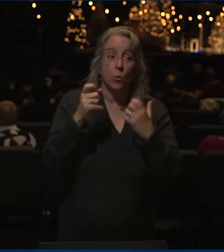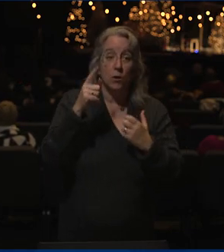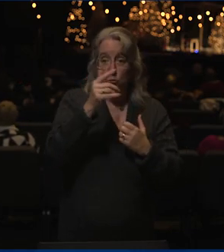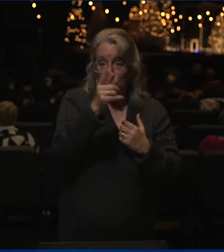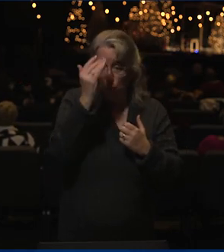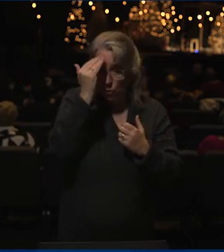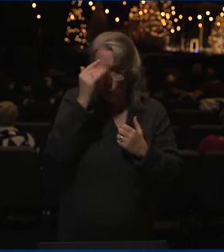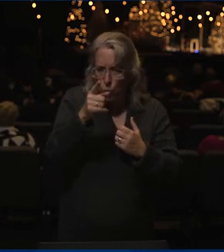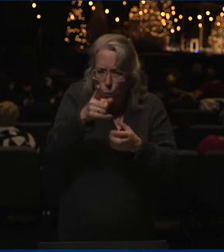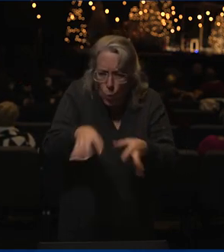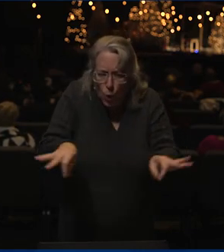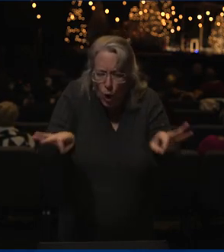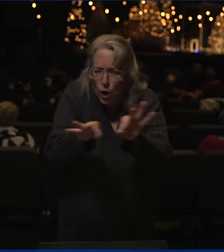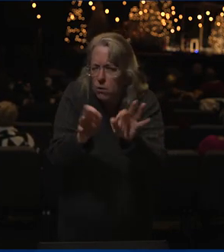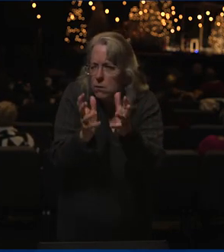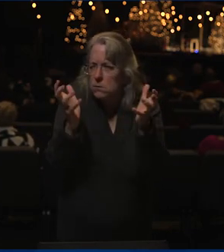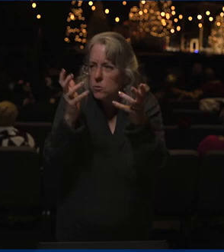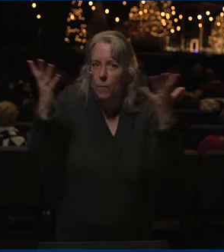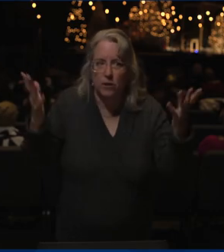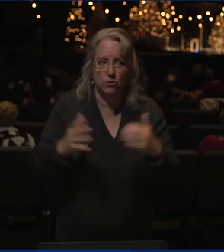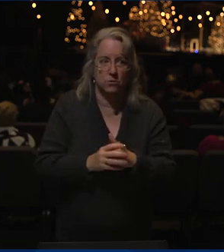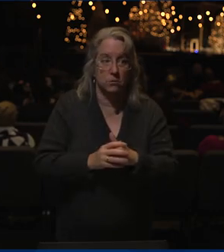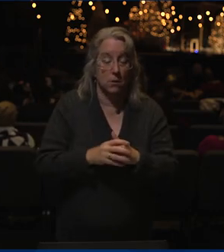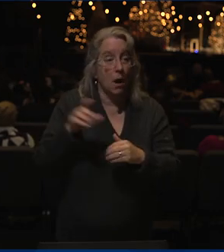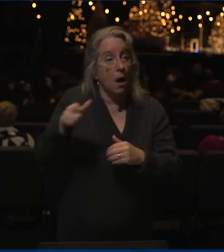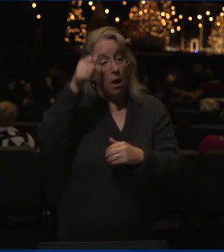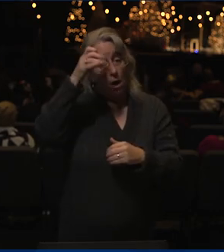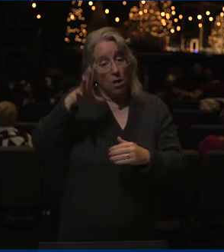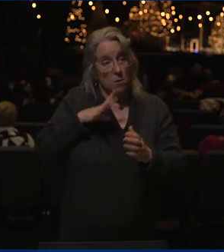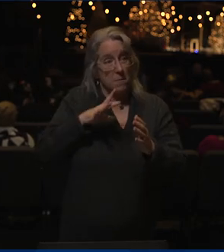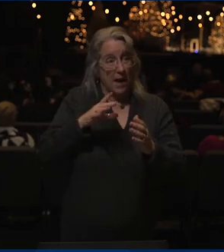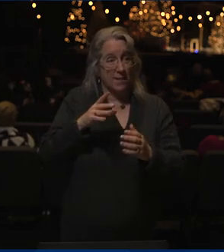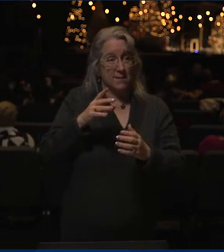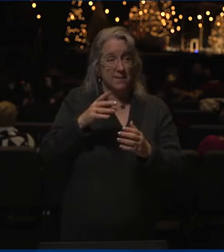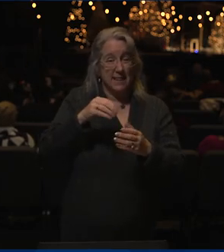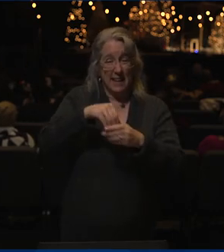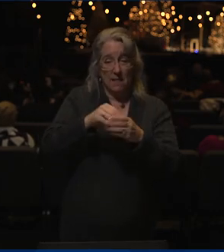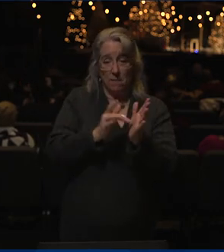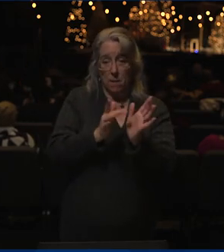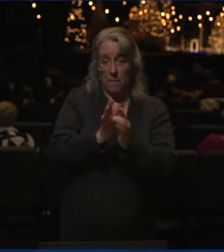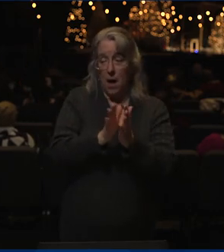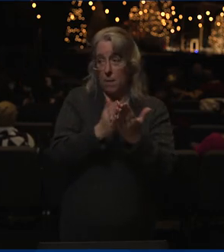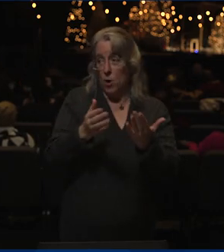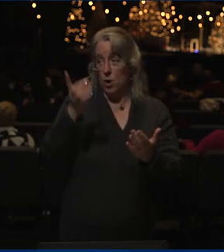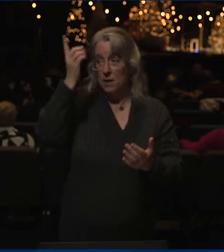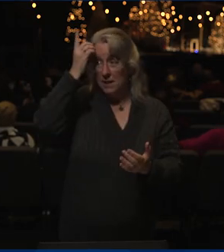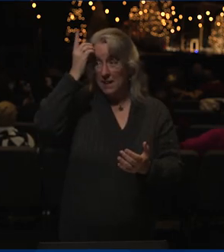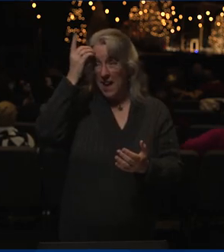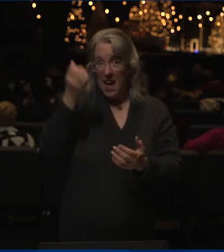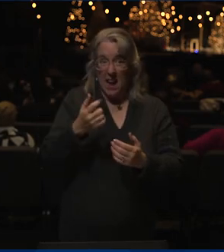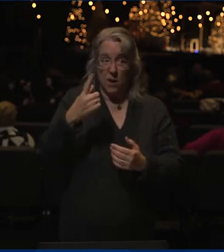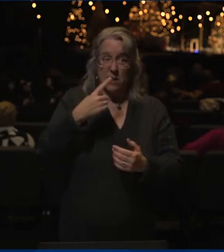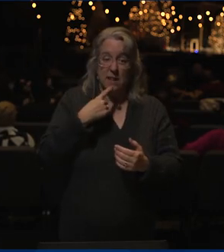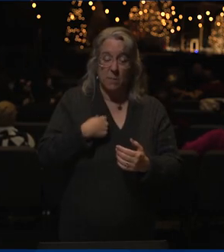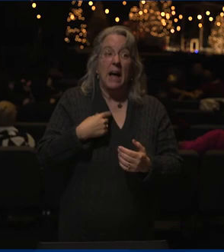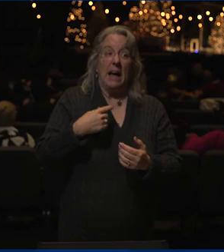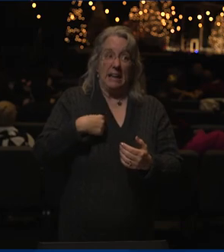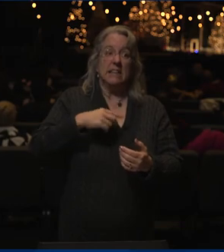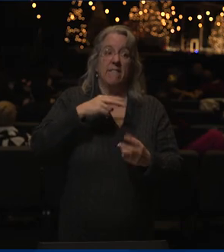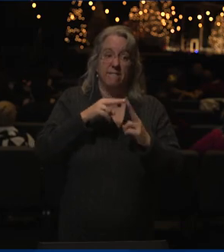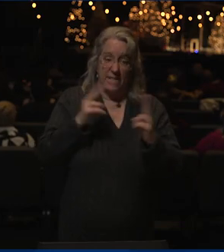There is another man in the Bible. His name was David. David was a very messy man. Can anybody say very messy man?